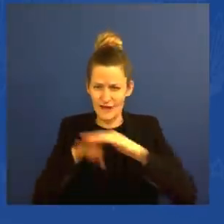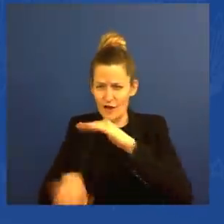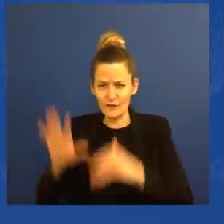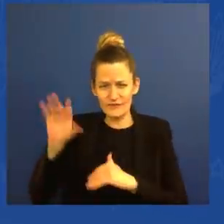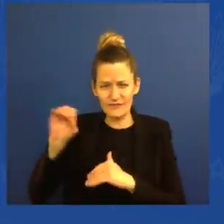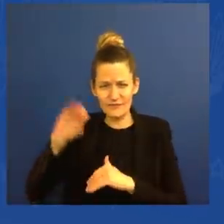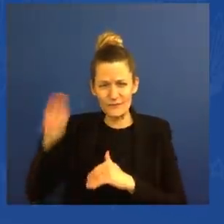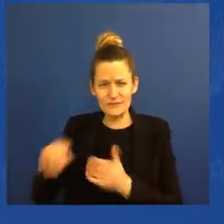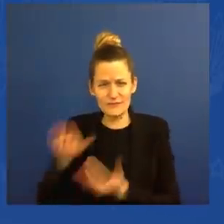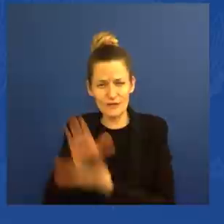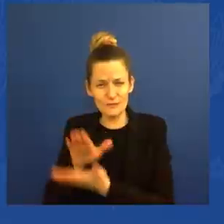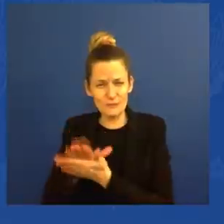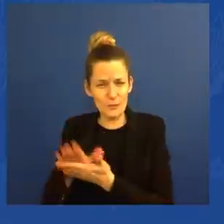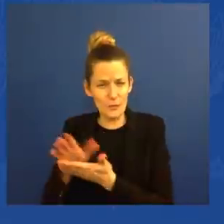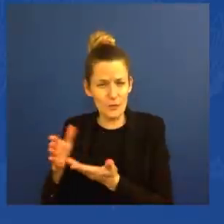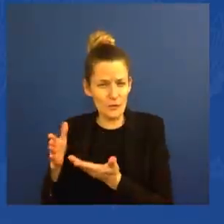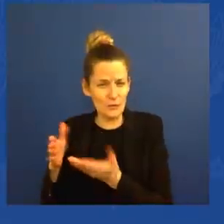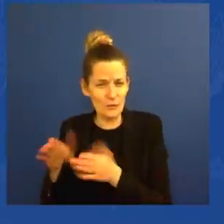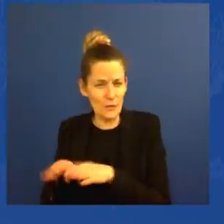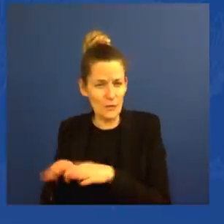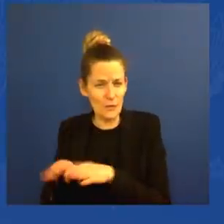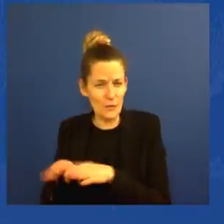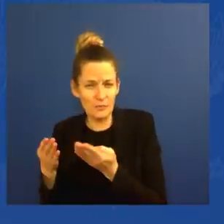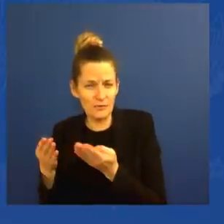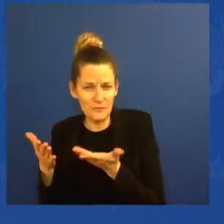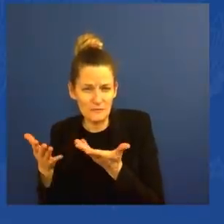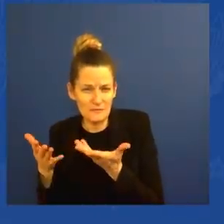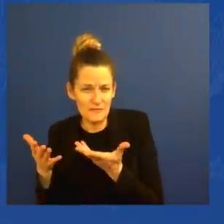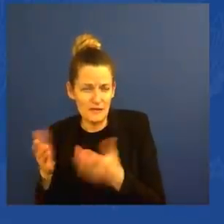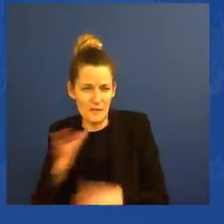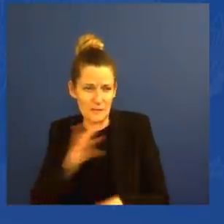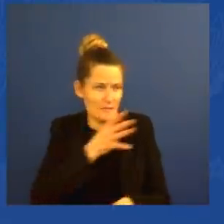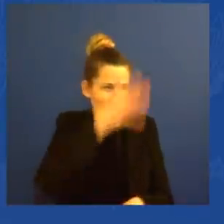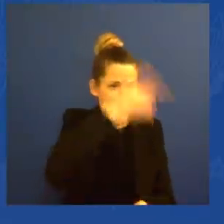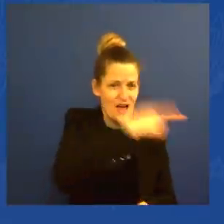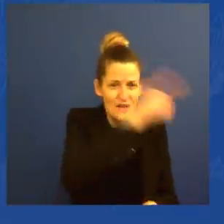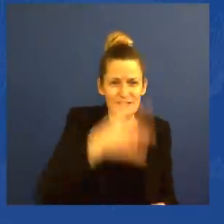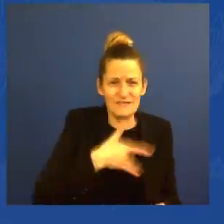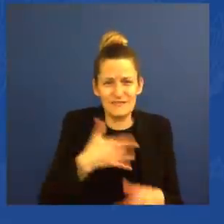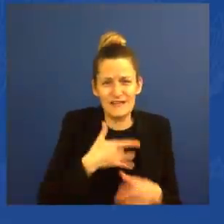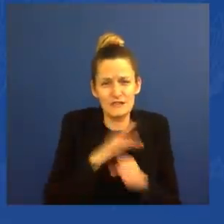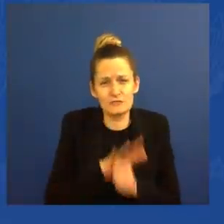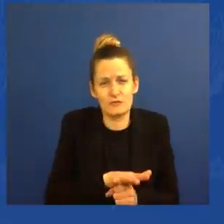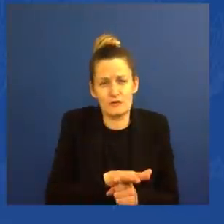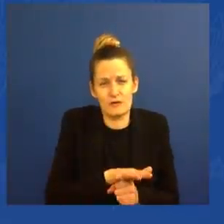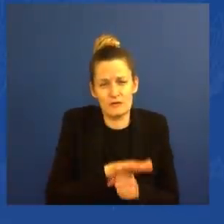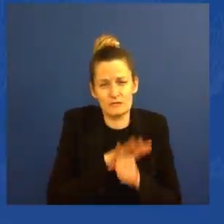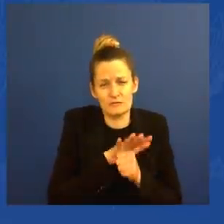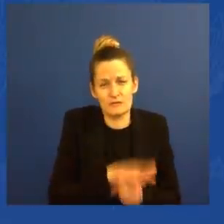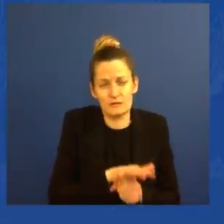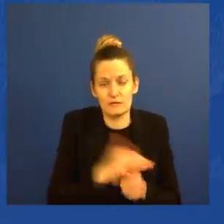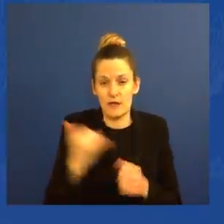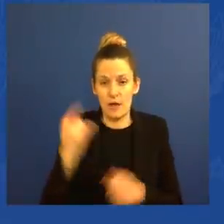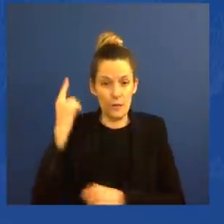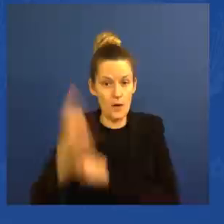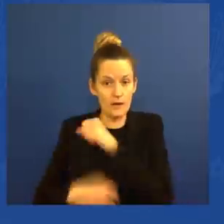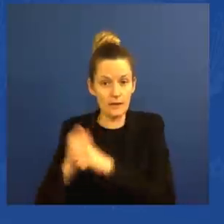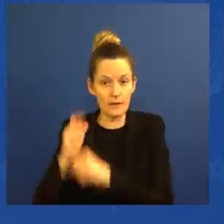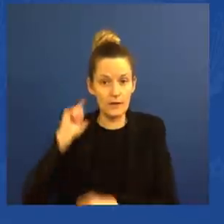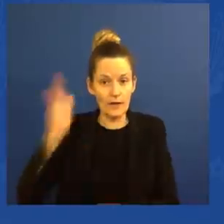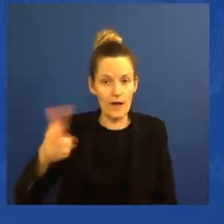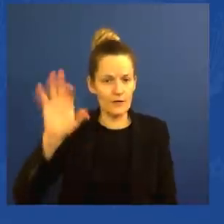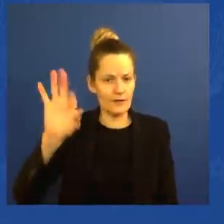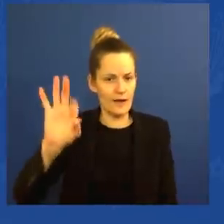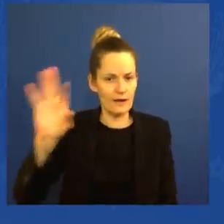later, more than 99% of our schools are open, and kids are back in the classroom. And